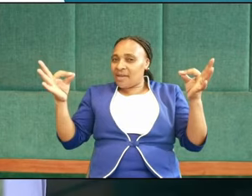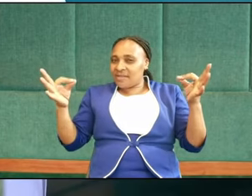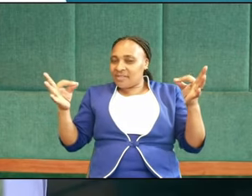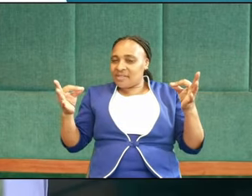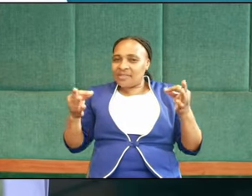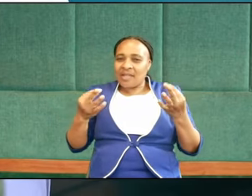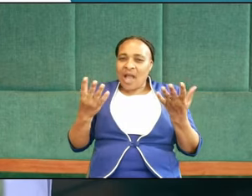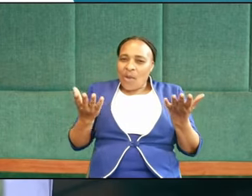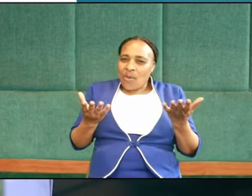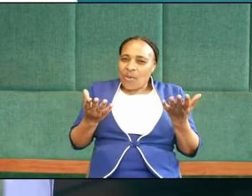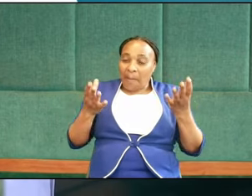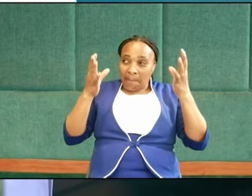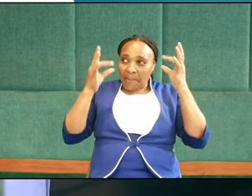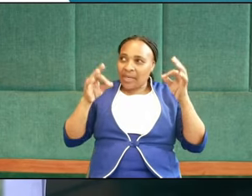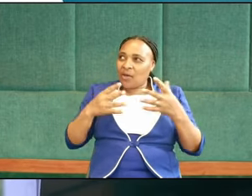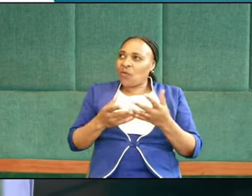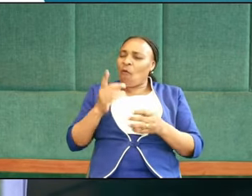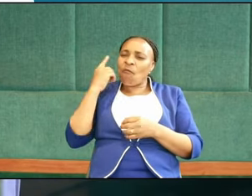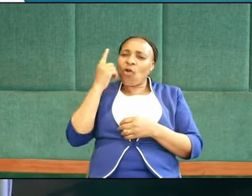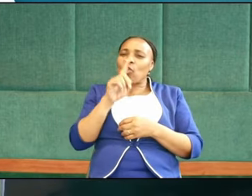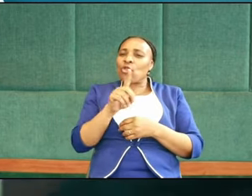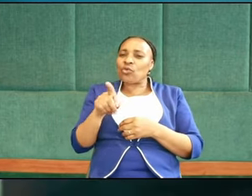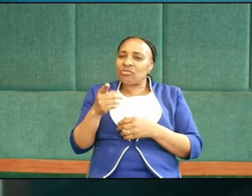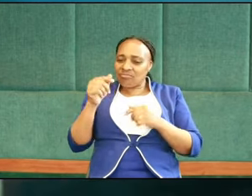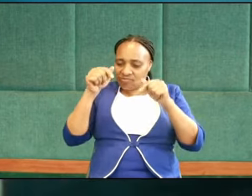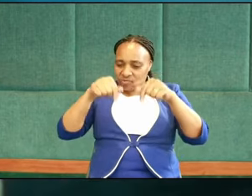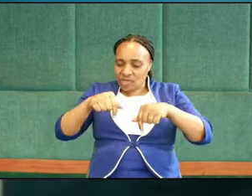men? For this morning,